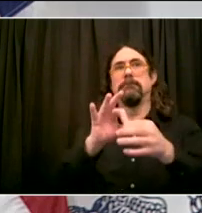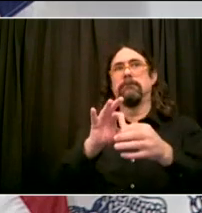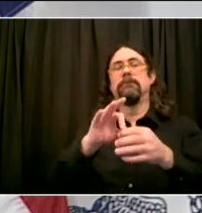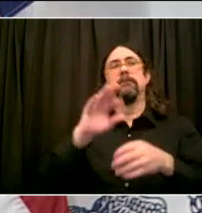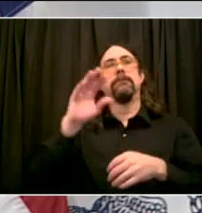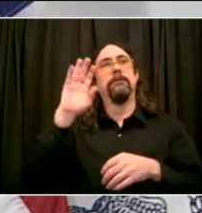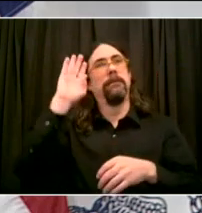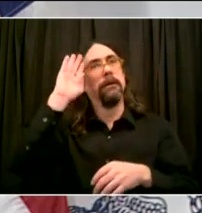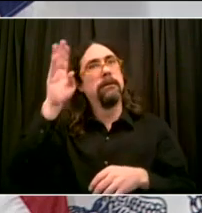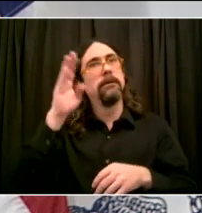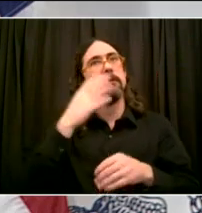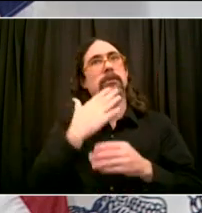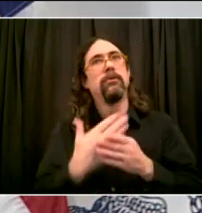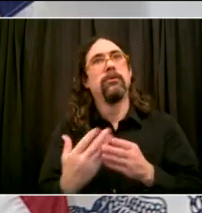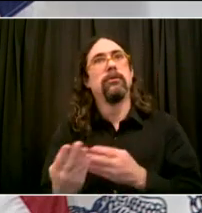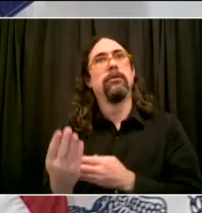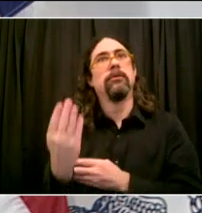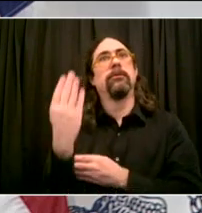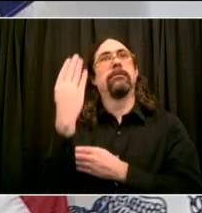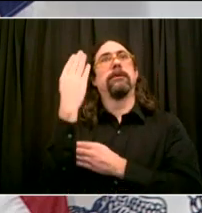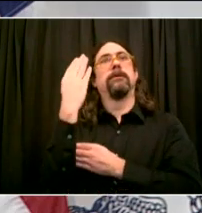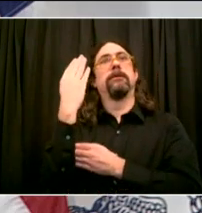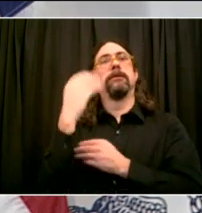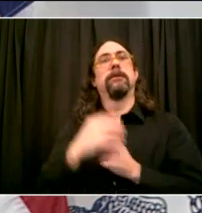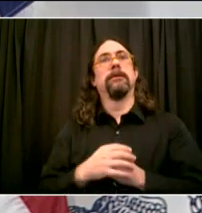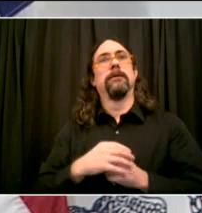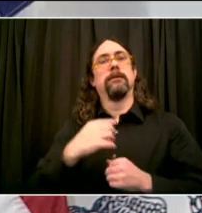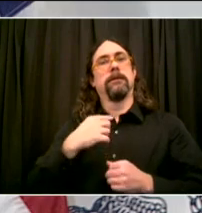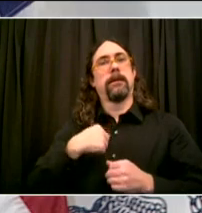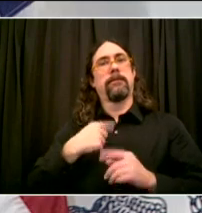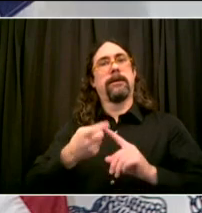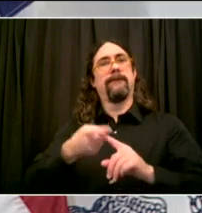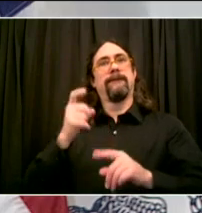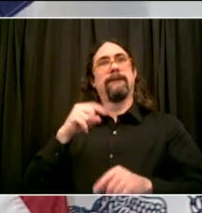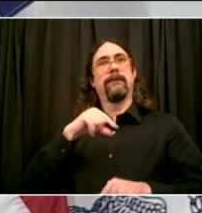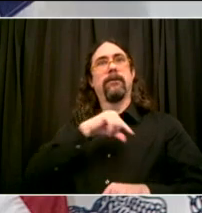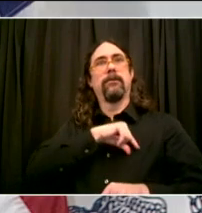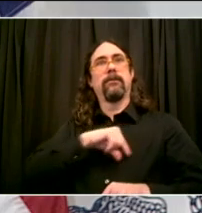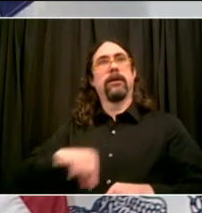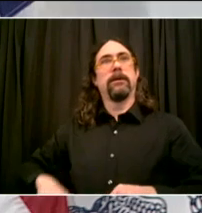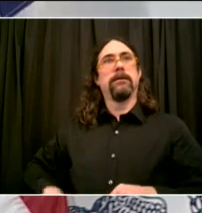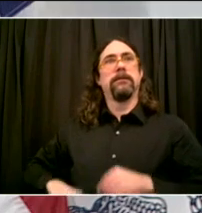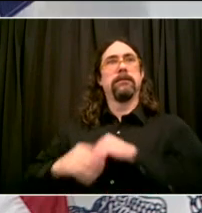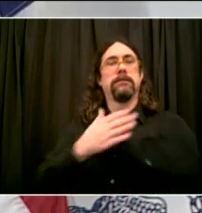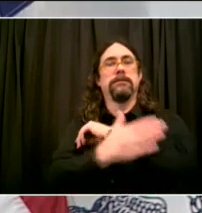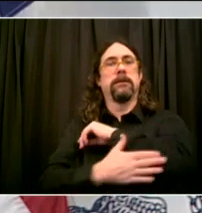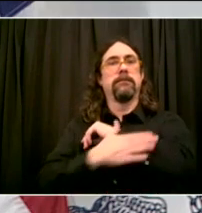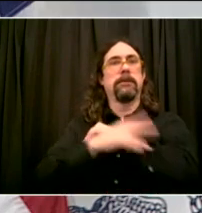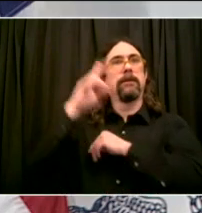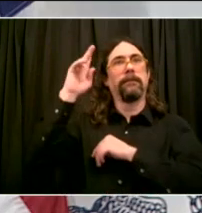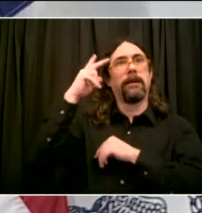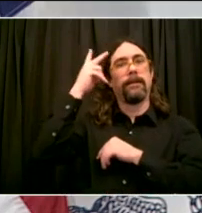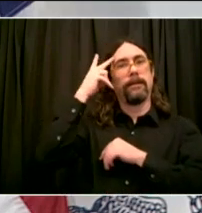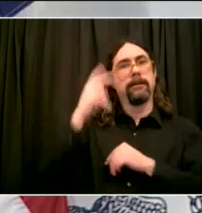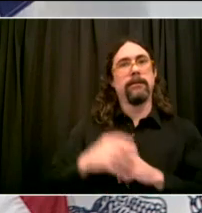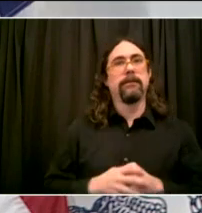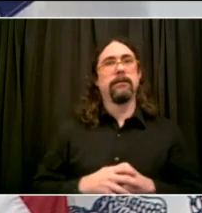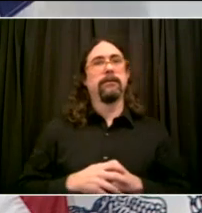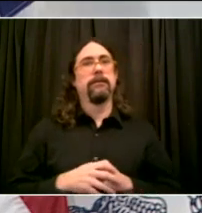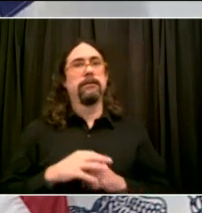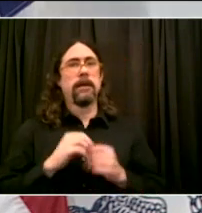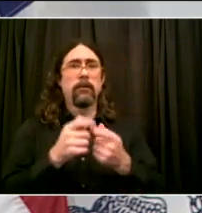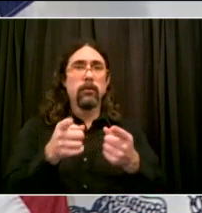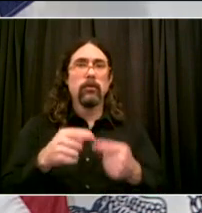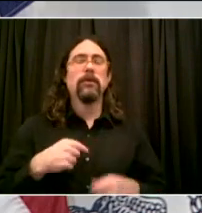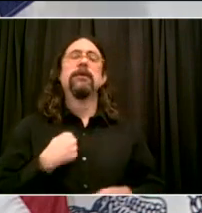today? I'm good. So really quickly, I want to ask if you could stop the No,